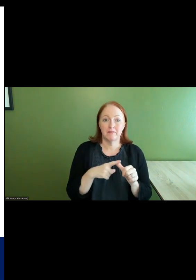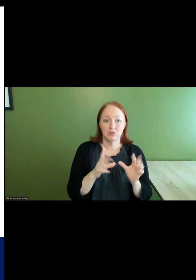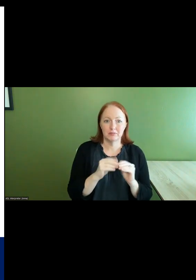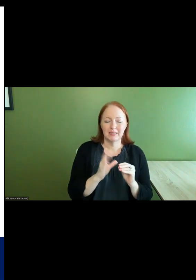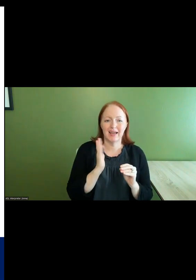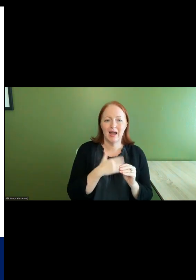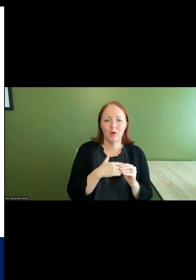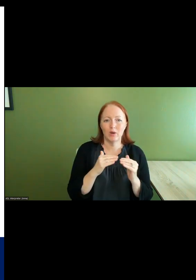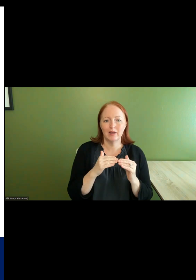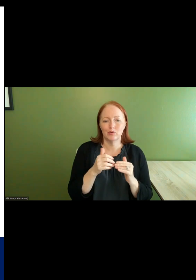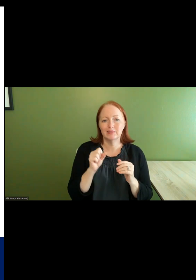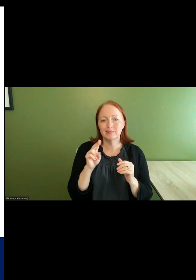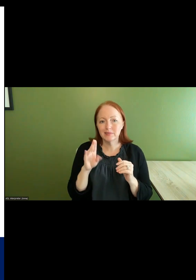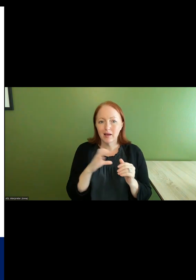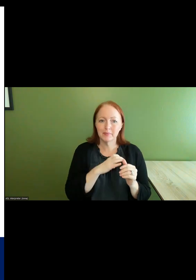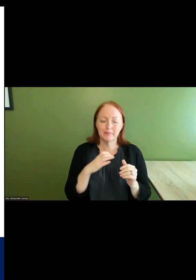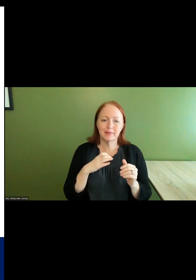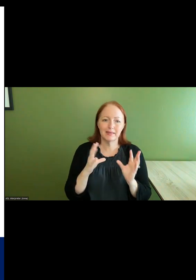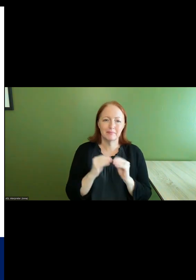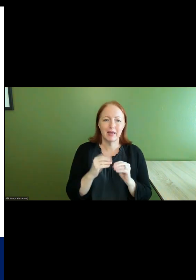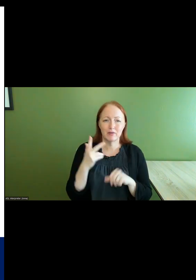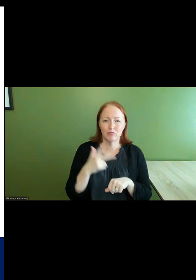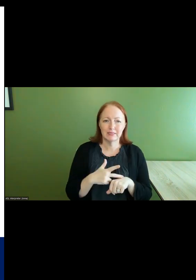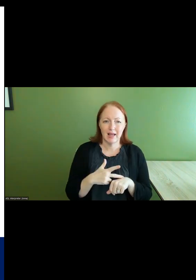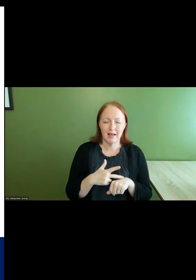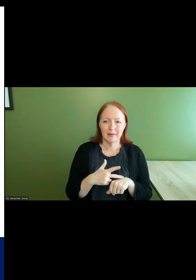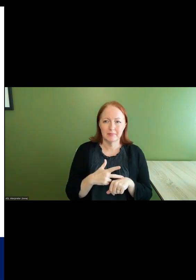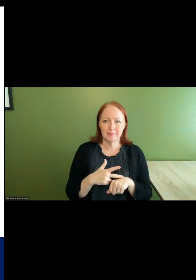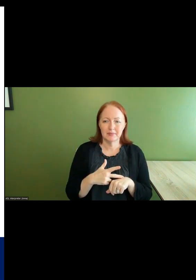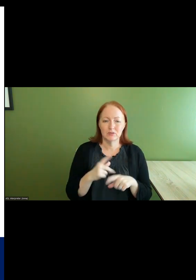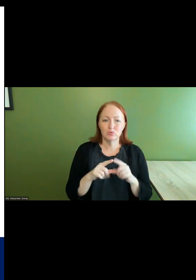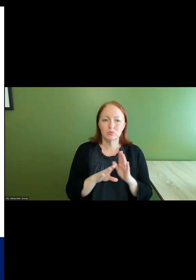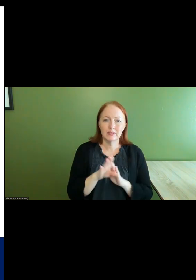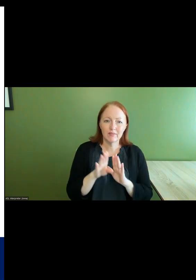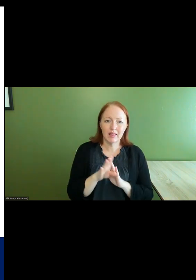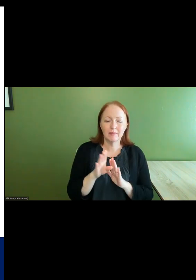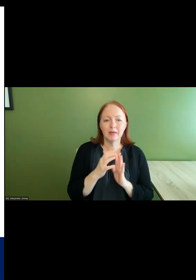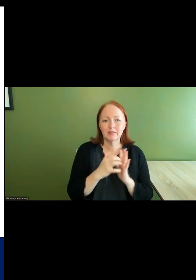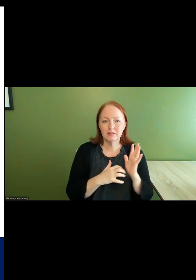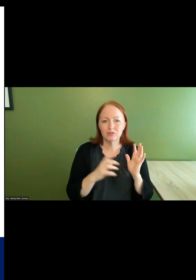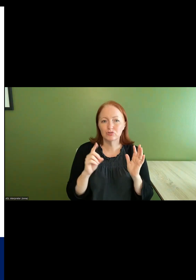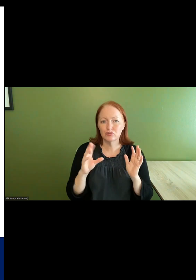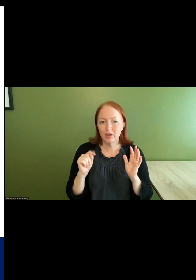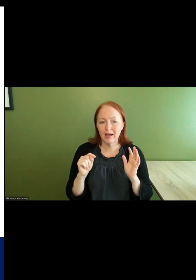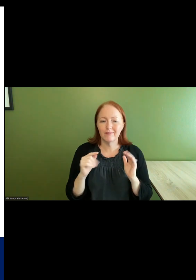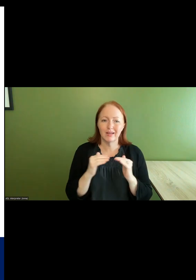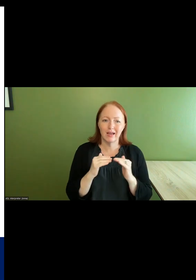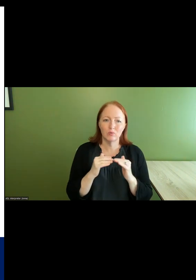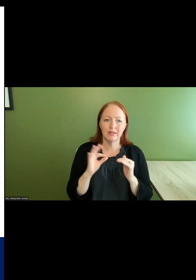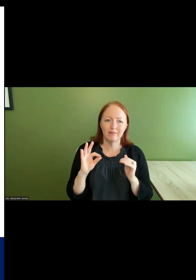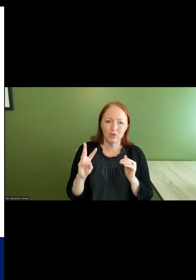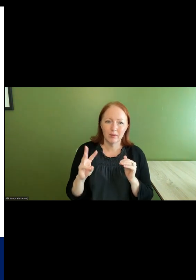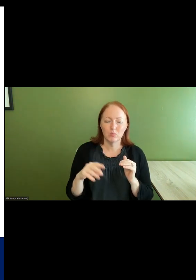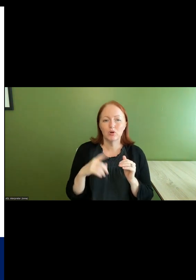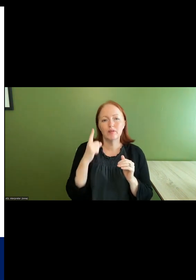Equity Subcommittee met 3 times to develop a draft equity framework